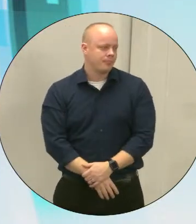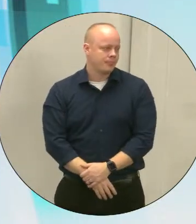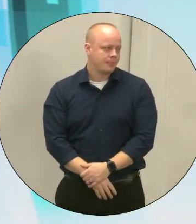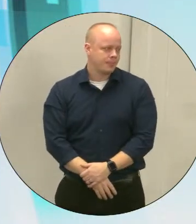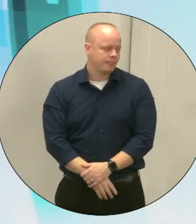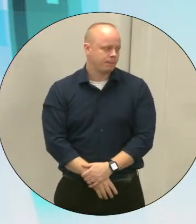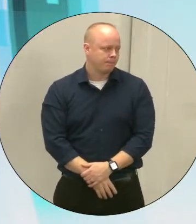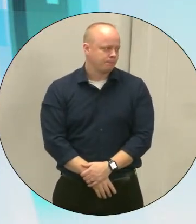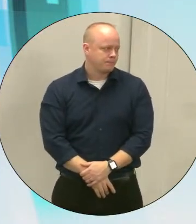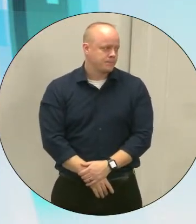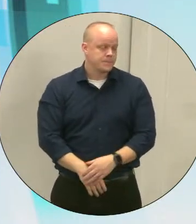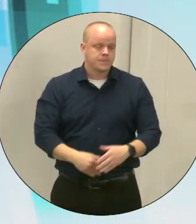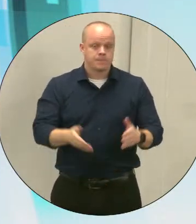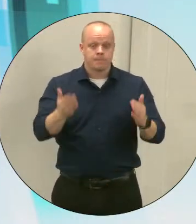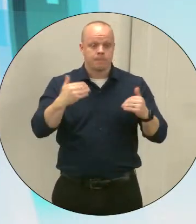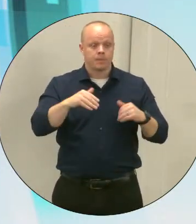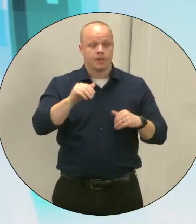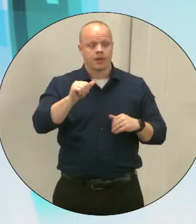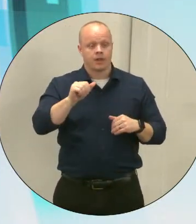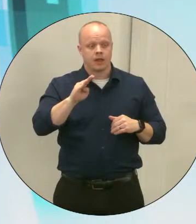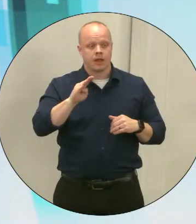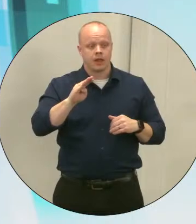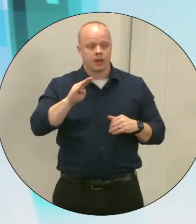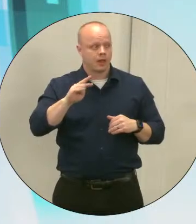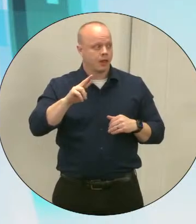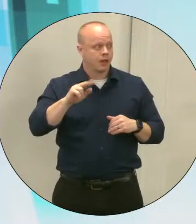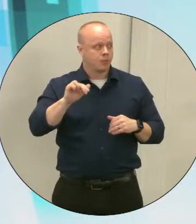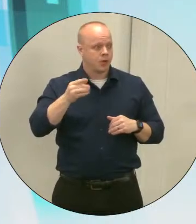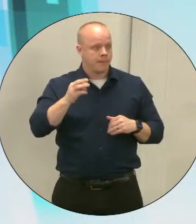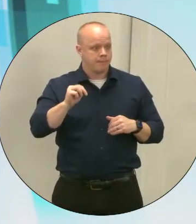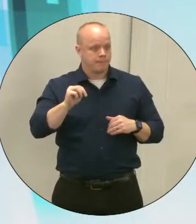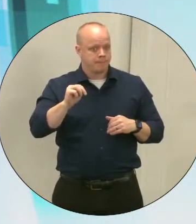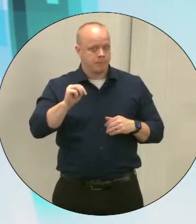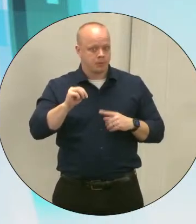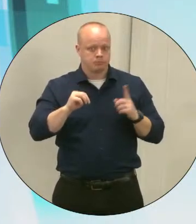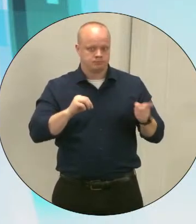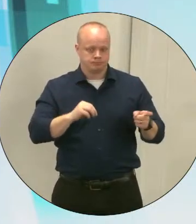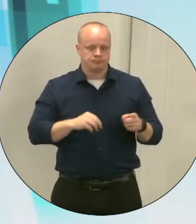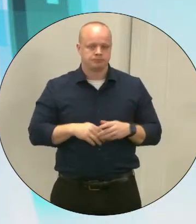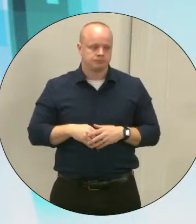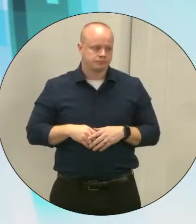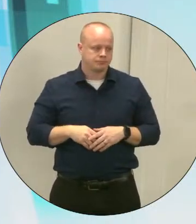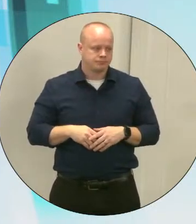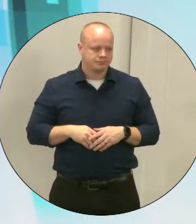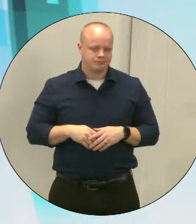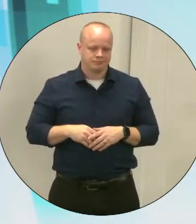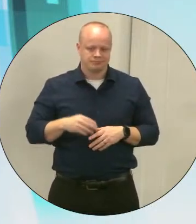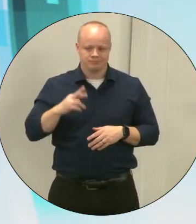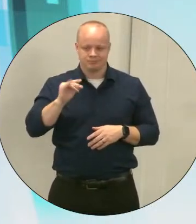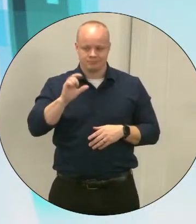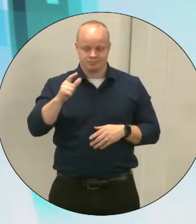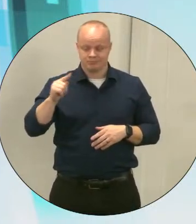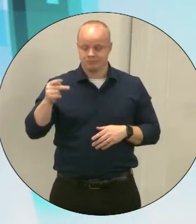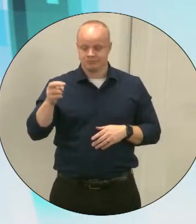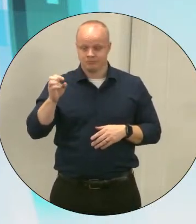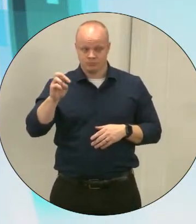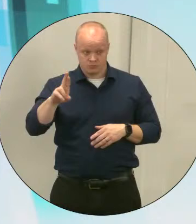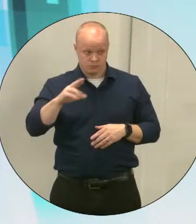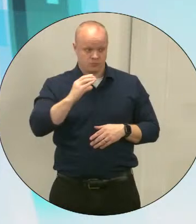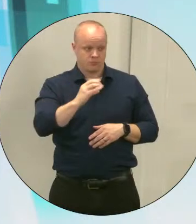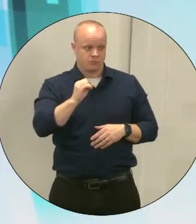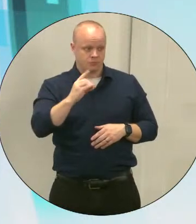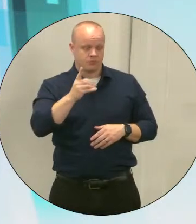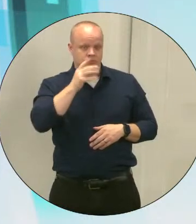And if I could get Abraham Camejo to go up next, go ahead, Ms. Rachel. Hello, Rachel Turner,